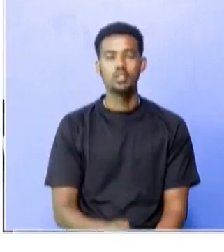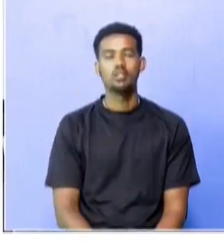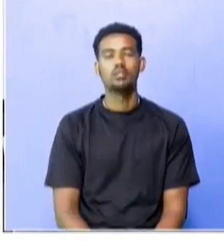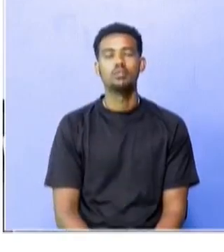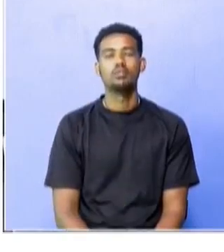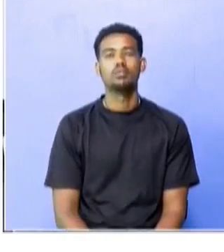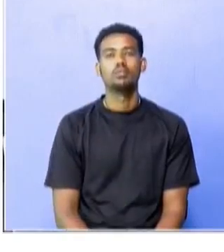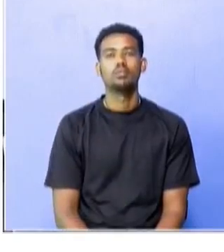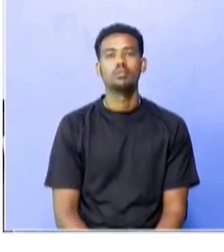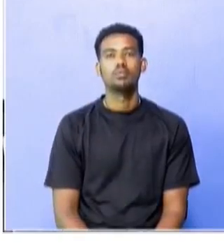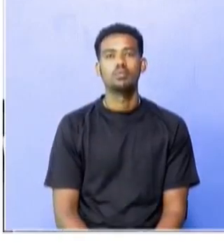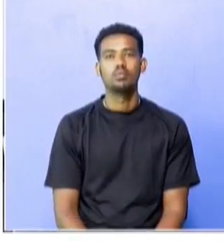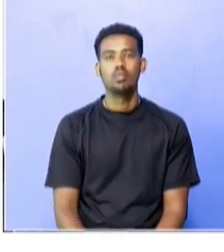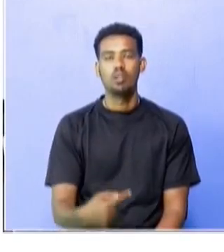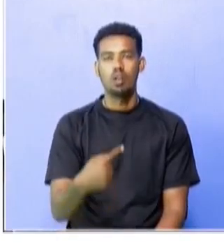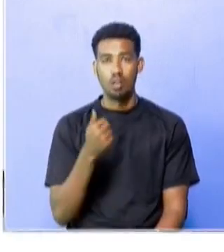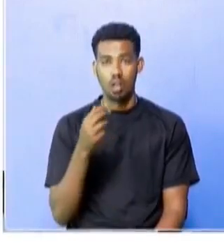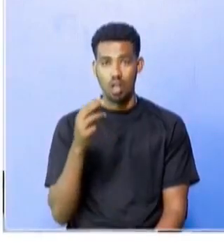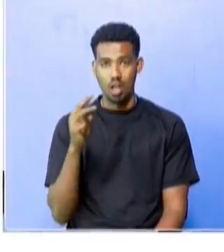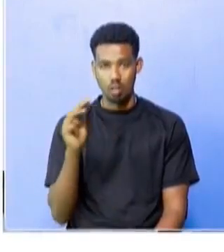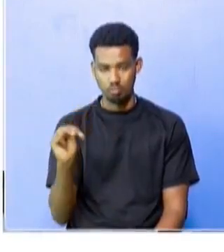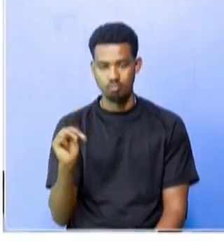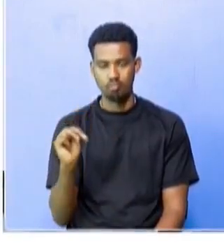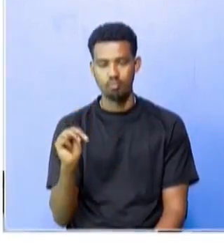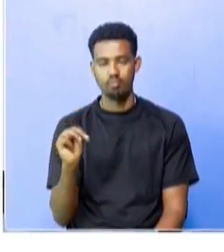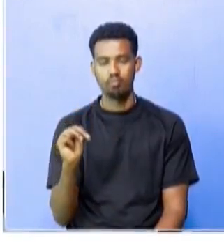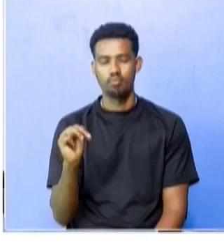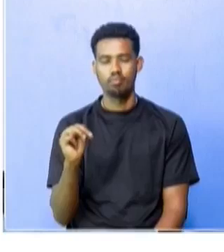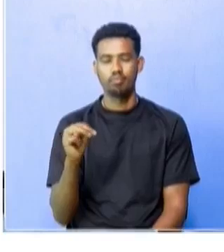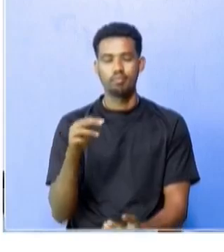the door. 3. I